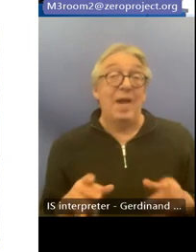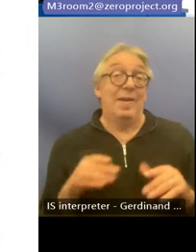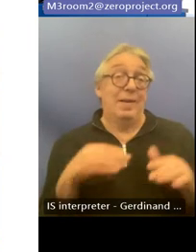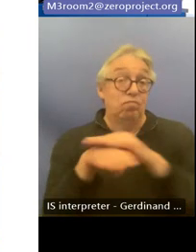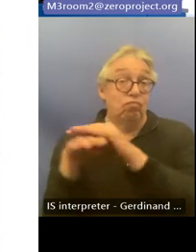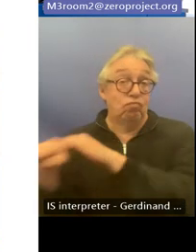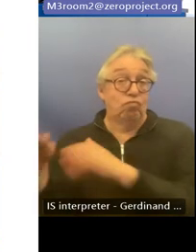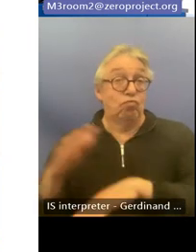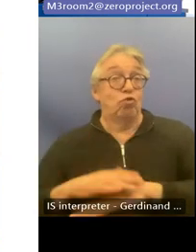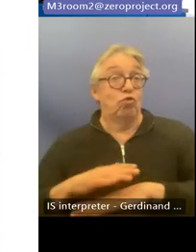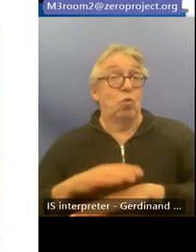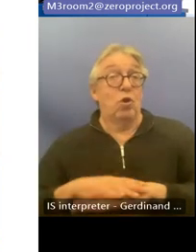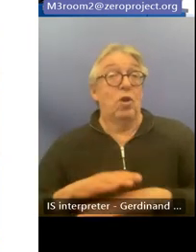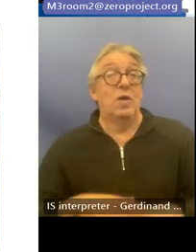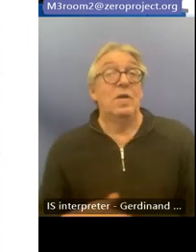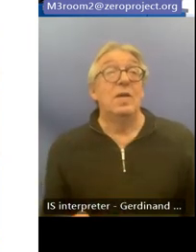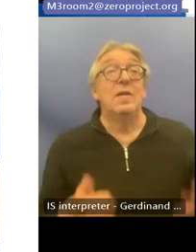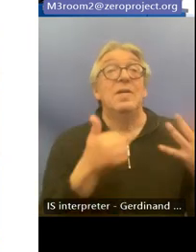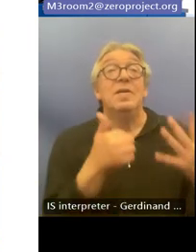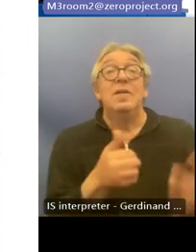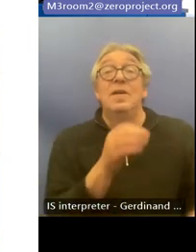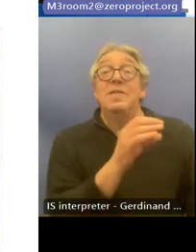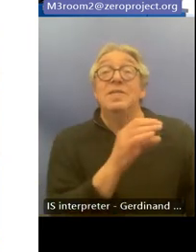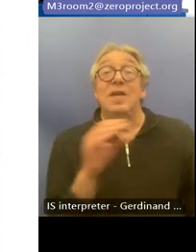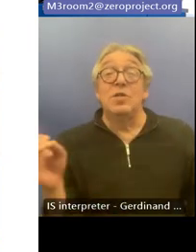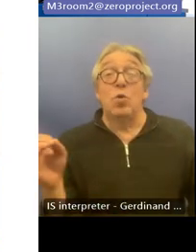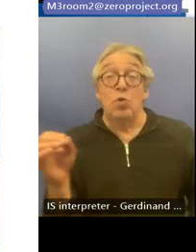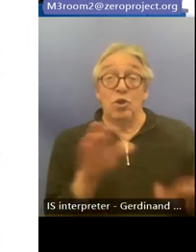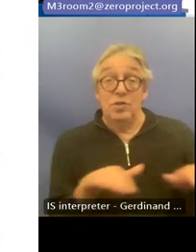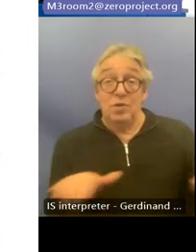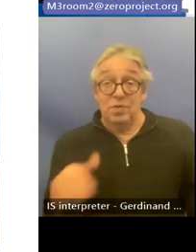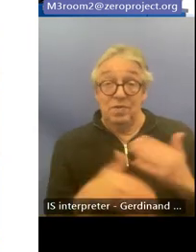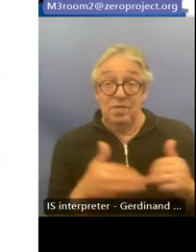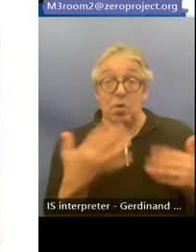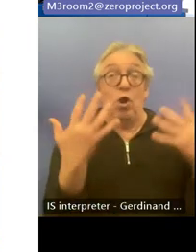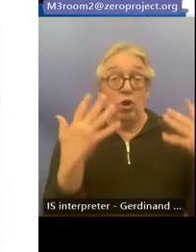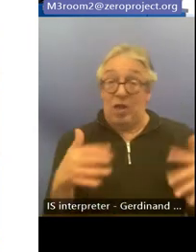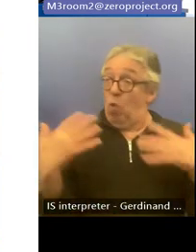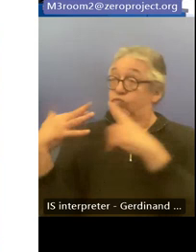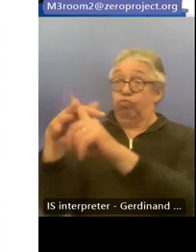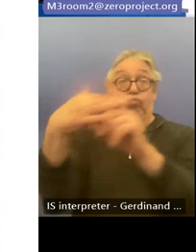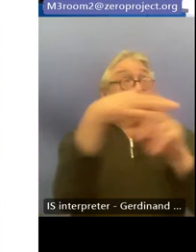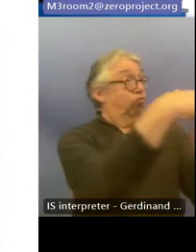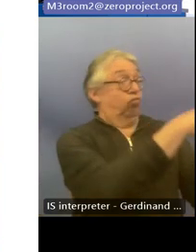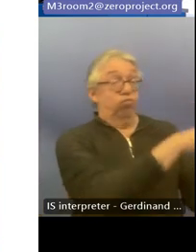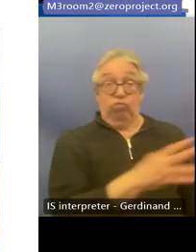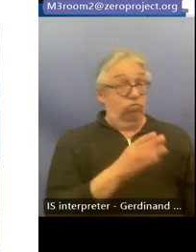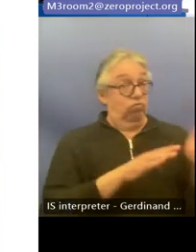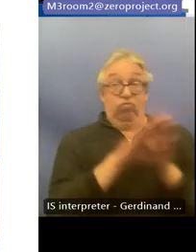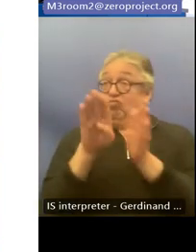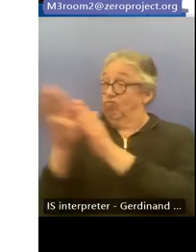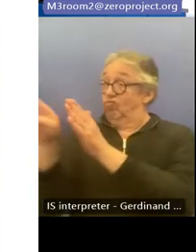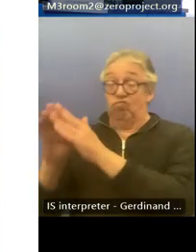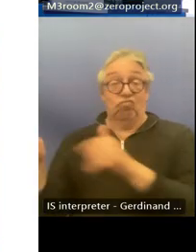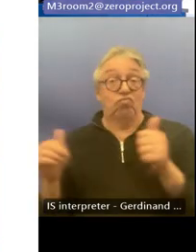600 students with disability newly thriving the mainstream classroom. So what I want to tell you here, that in our